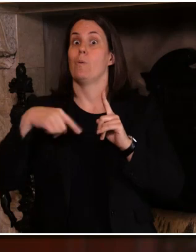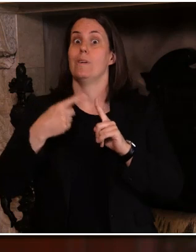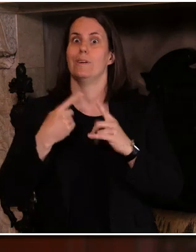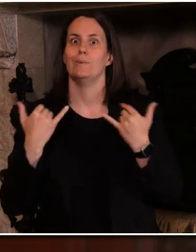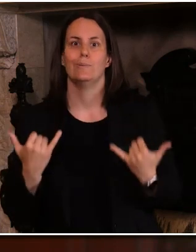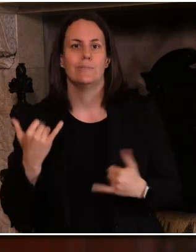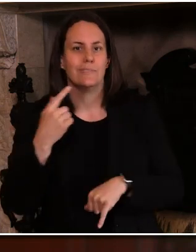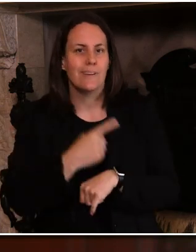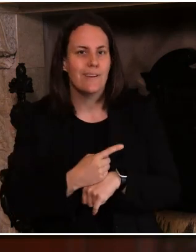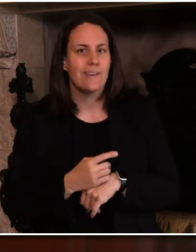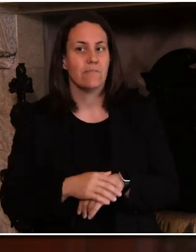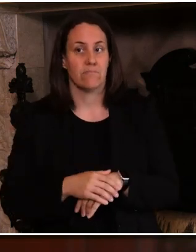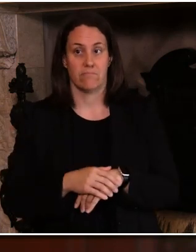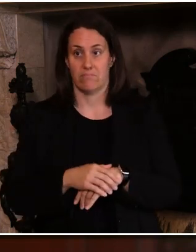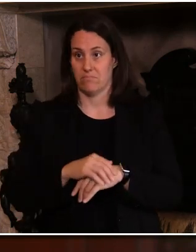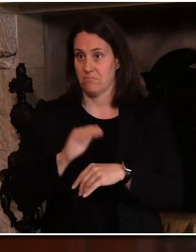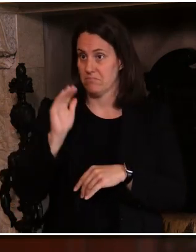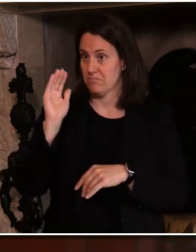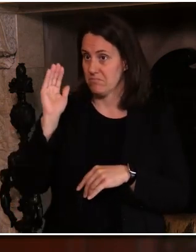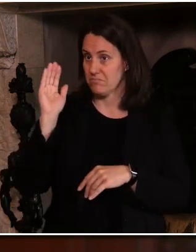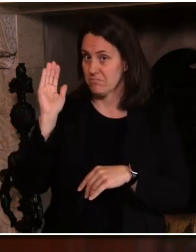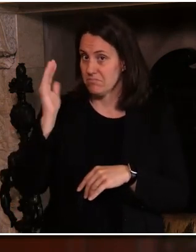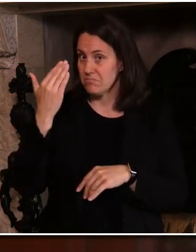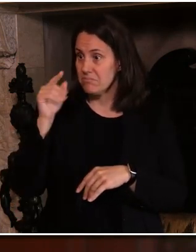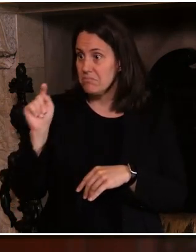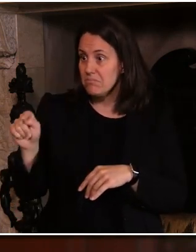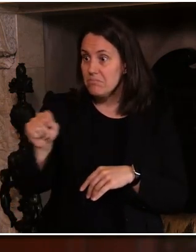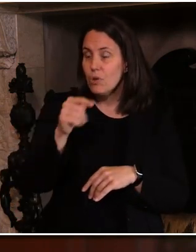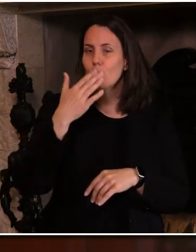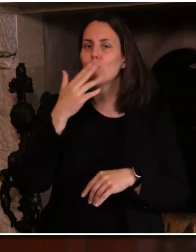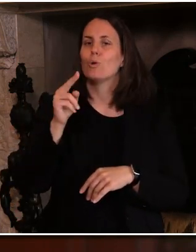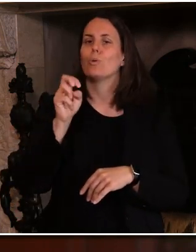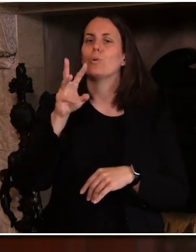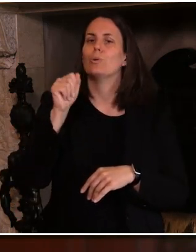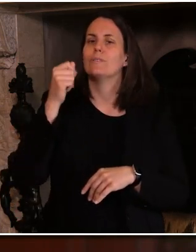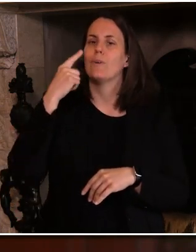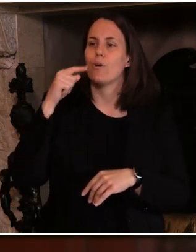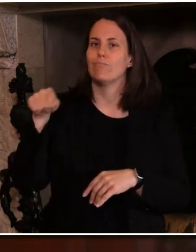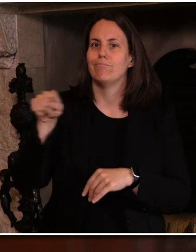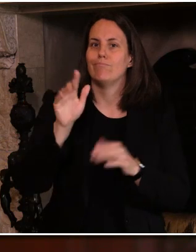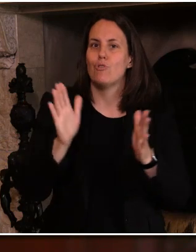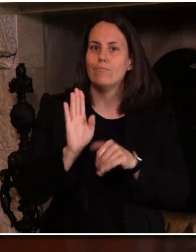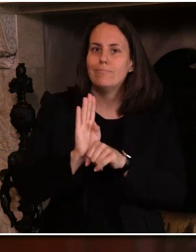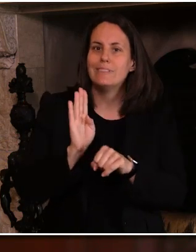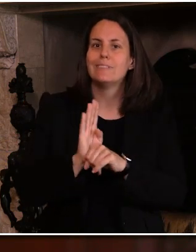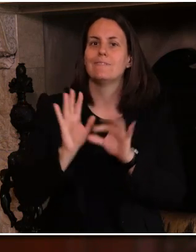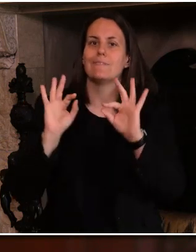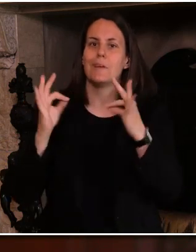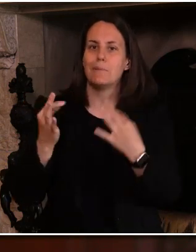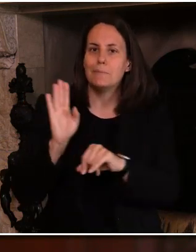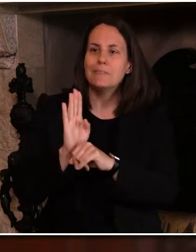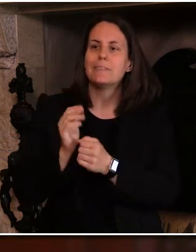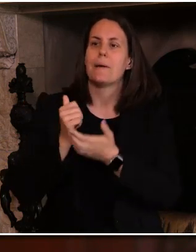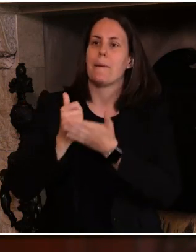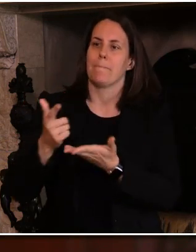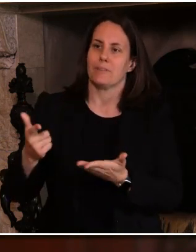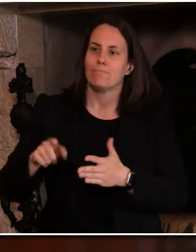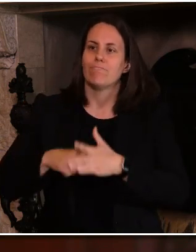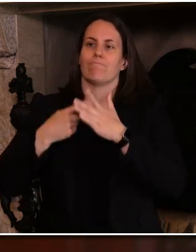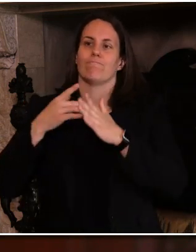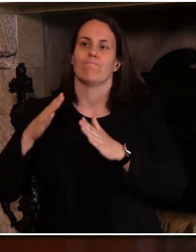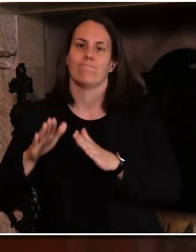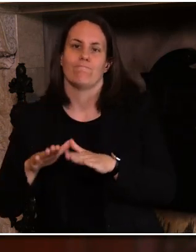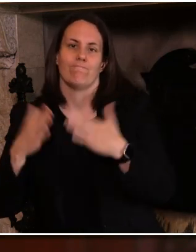families and small businesses across our state. Under our Safer at Home order, every business across our state can do things